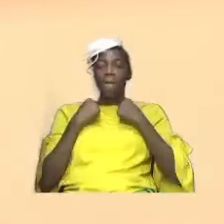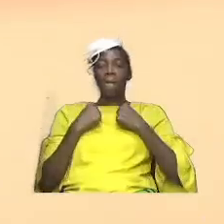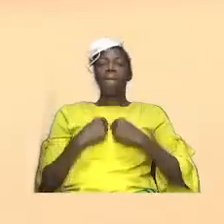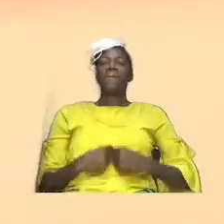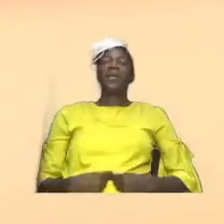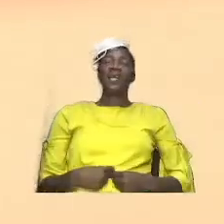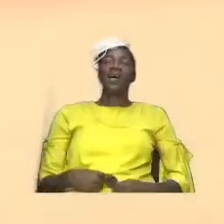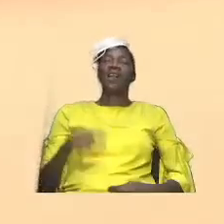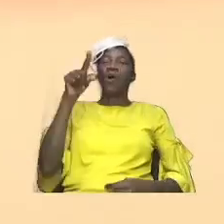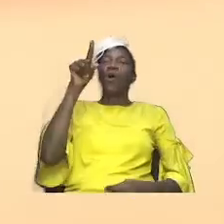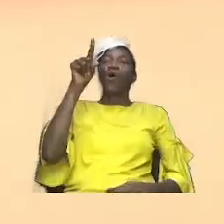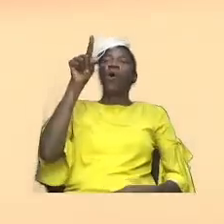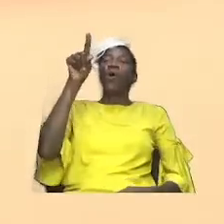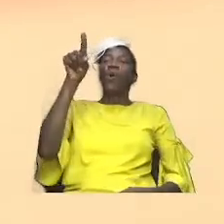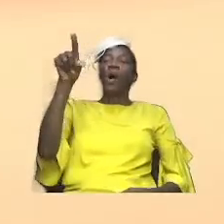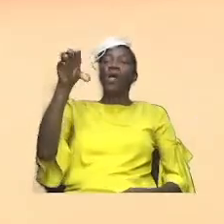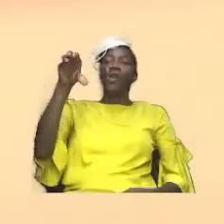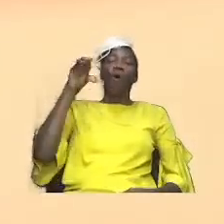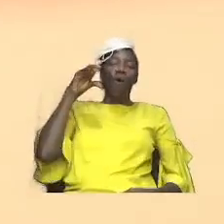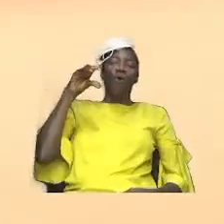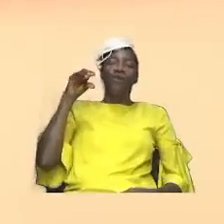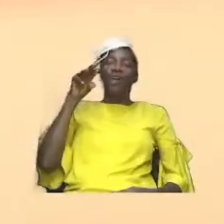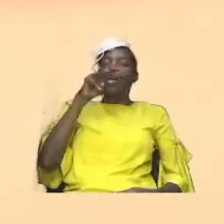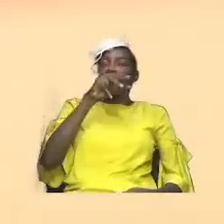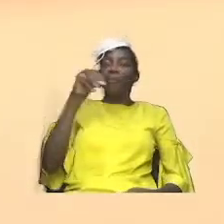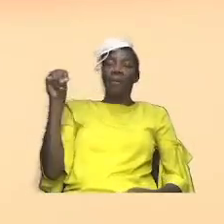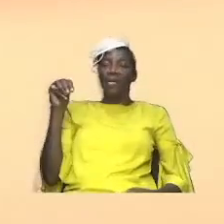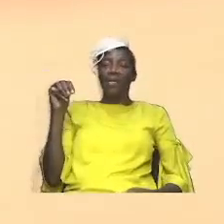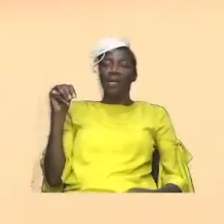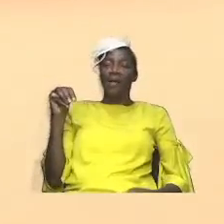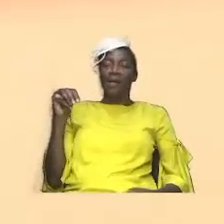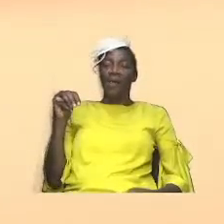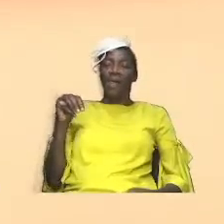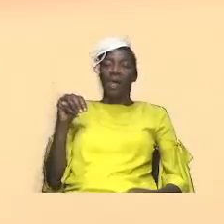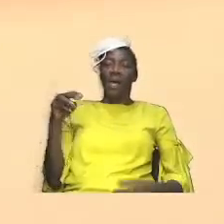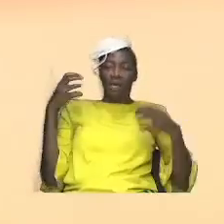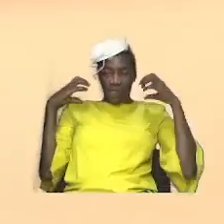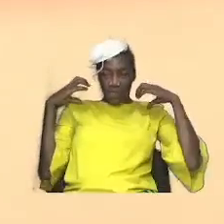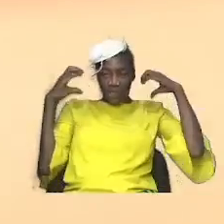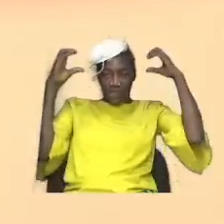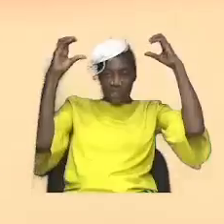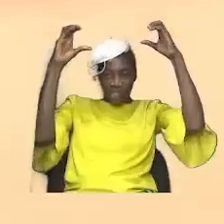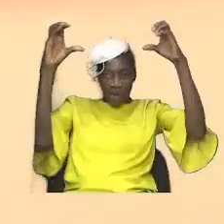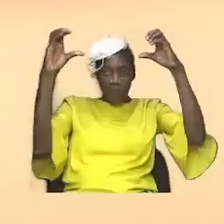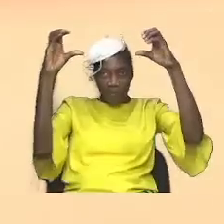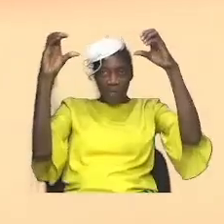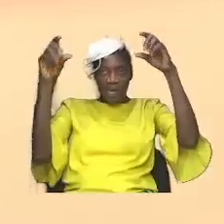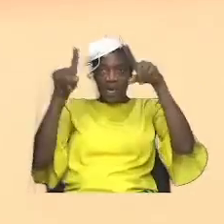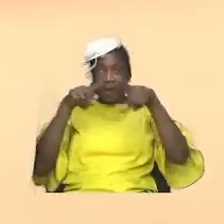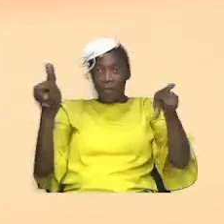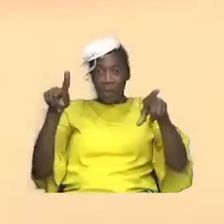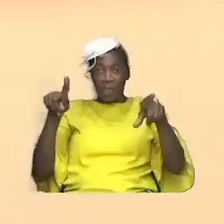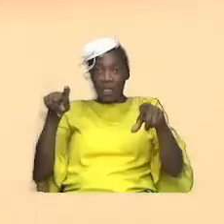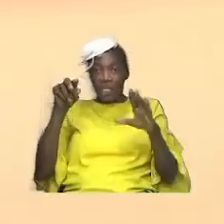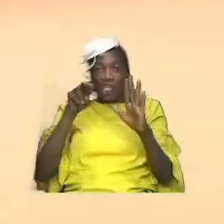Olympic champion was Ben Johnson, and Ben Johnson was to be given the gold medal. But within hours,